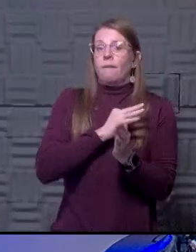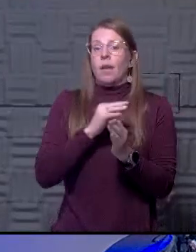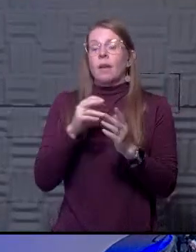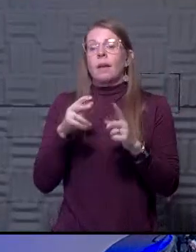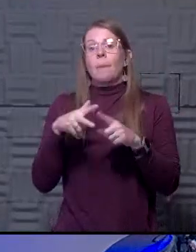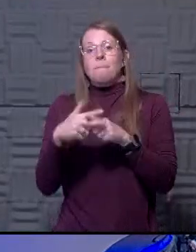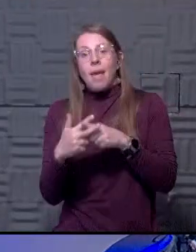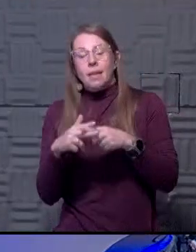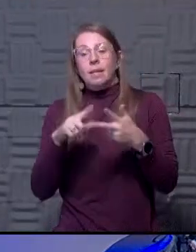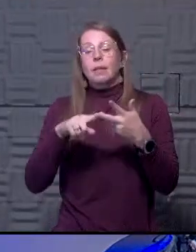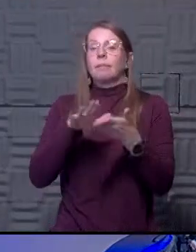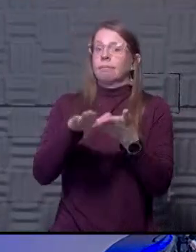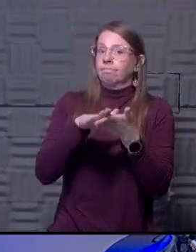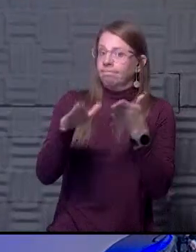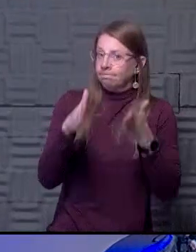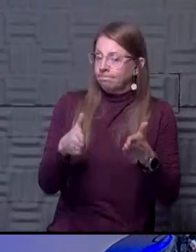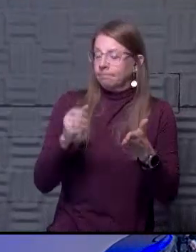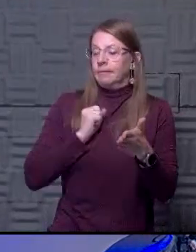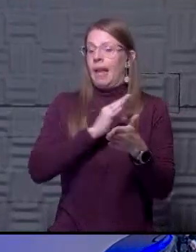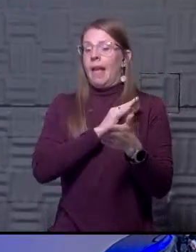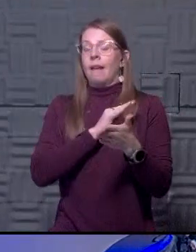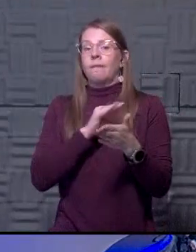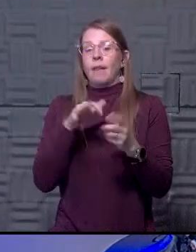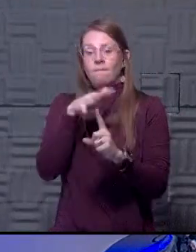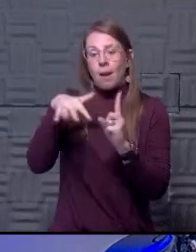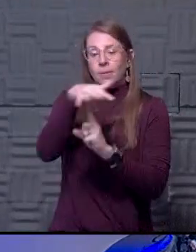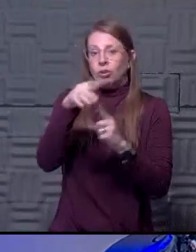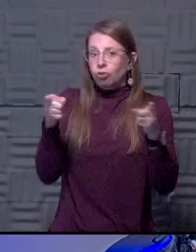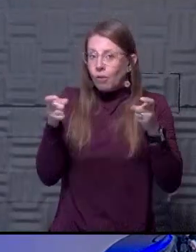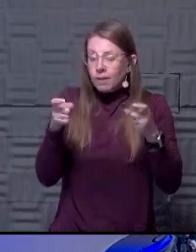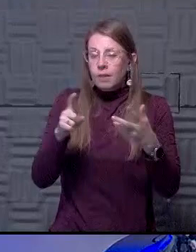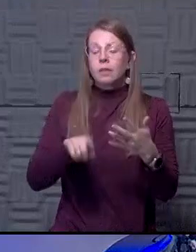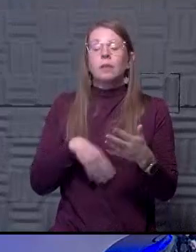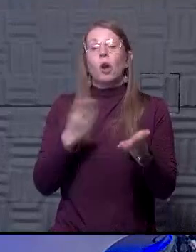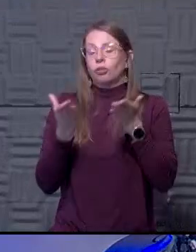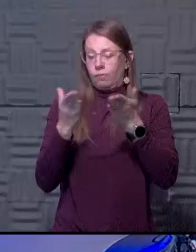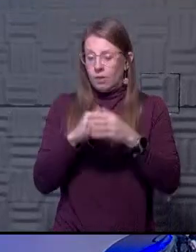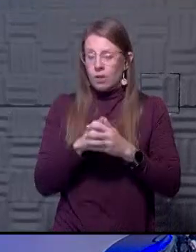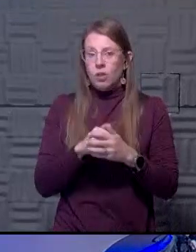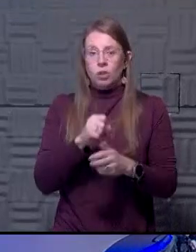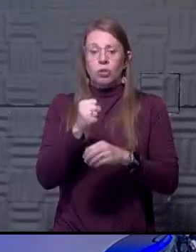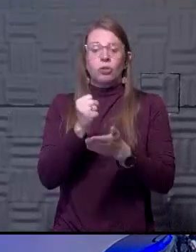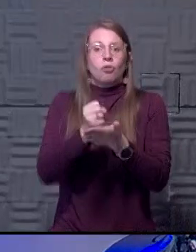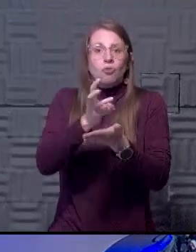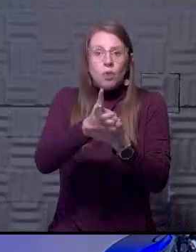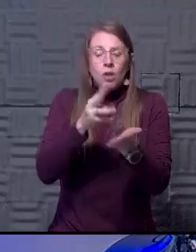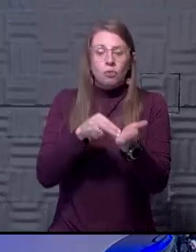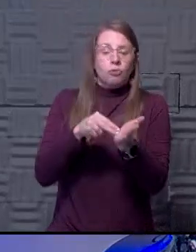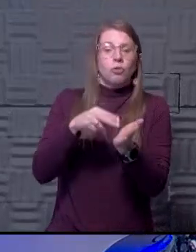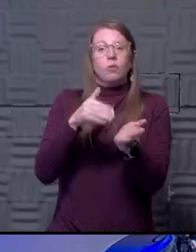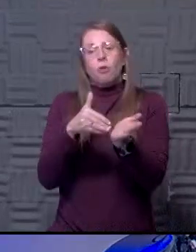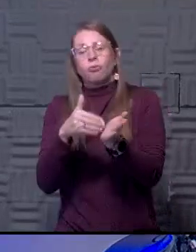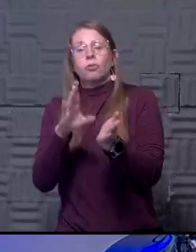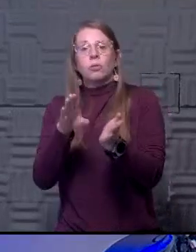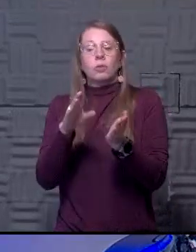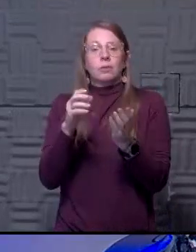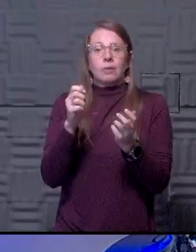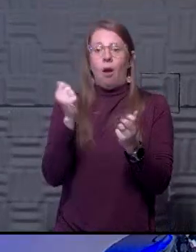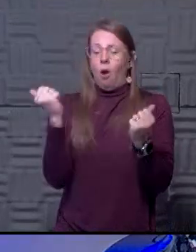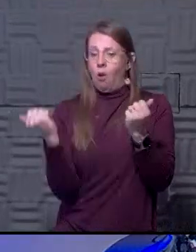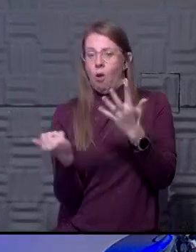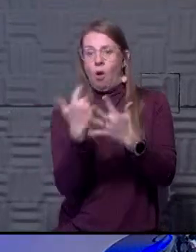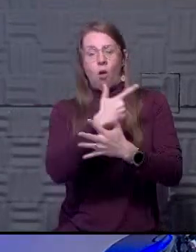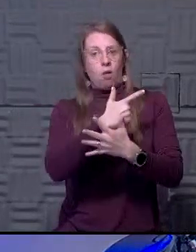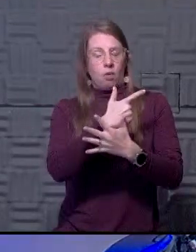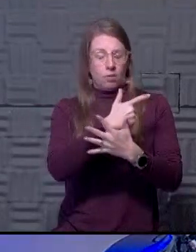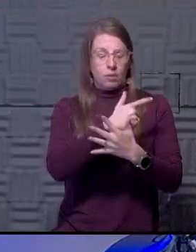maintenance staff, janitorial staff, environmental services, dietary, respiratory therapy, social work, and physicians and providers. And then it